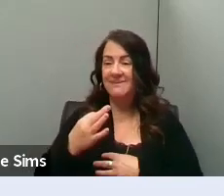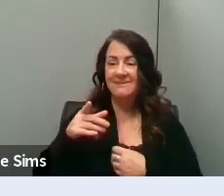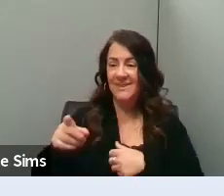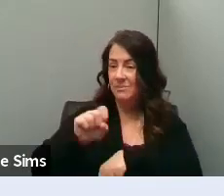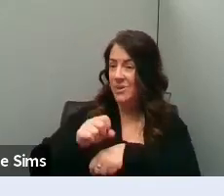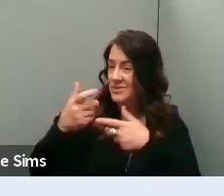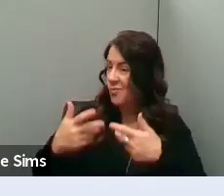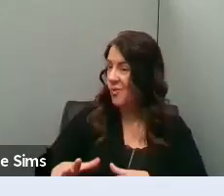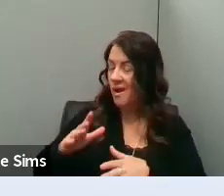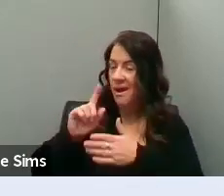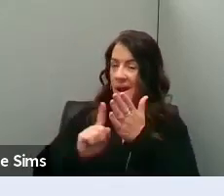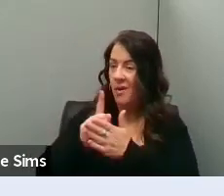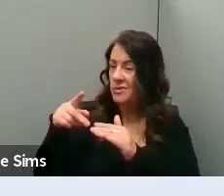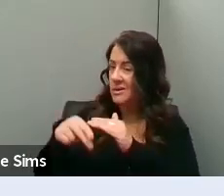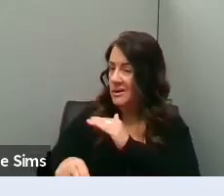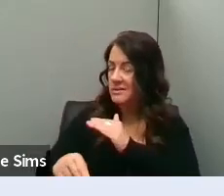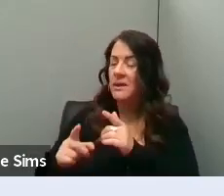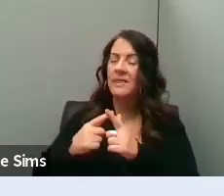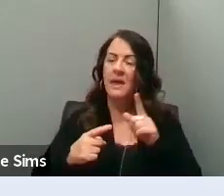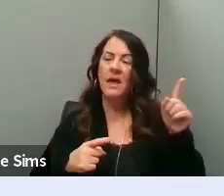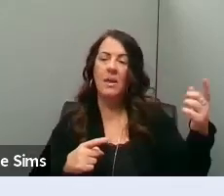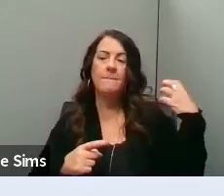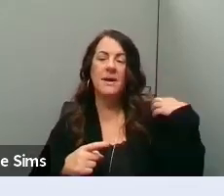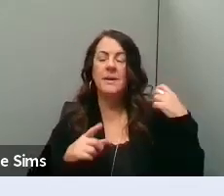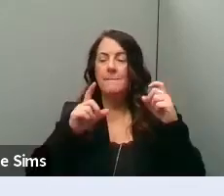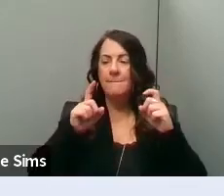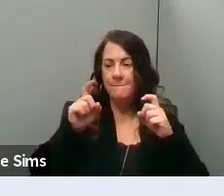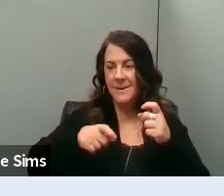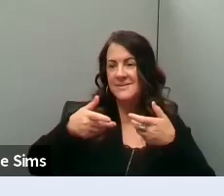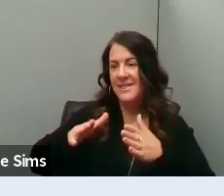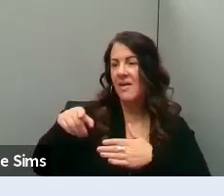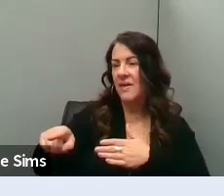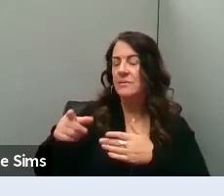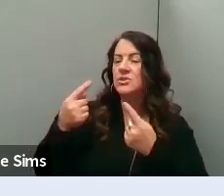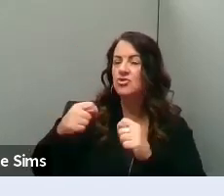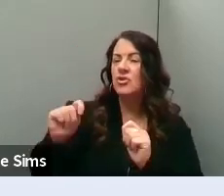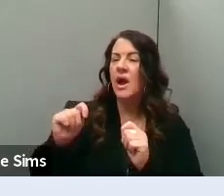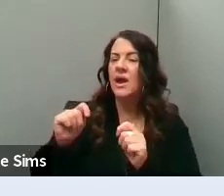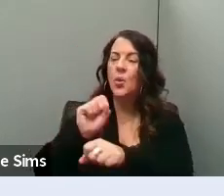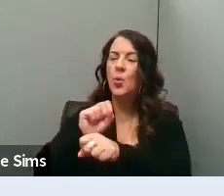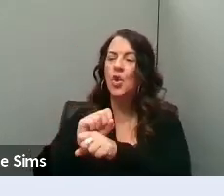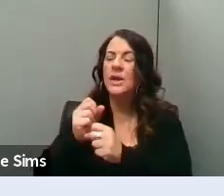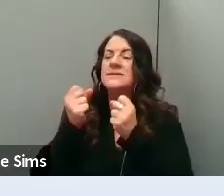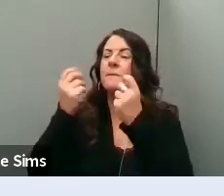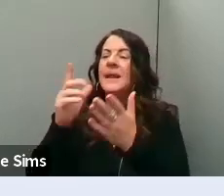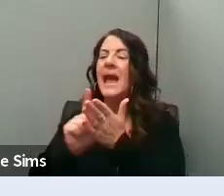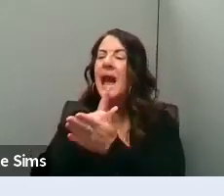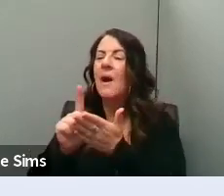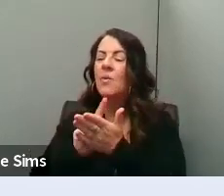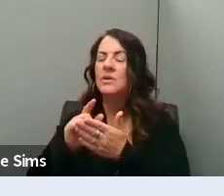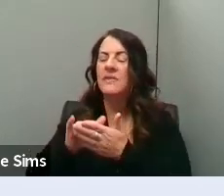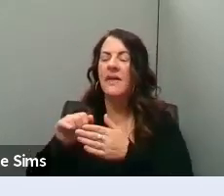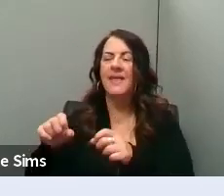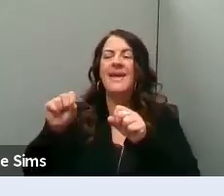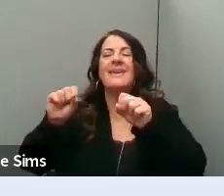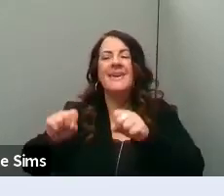the employer has to allow them to try to allow them to work as many hours as they're capable of working,